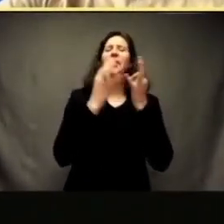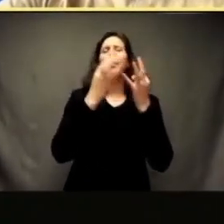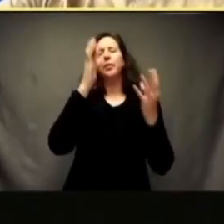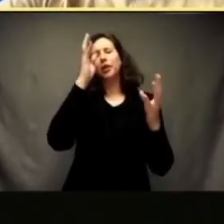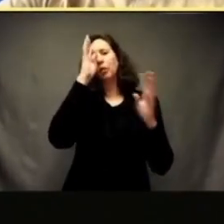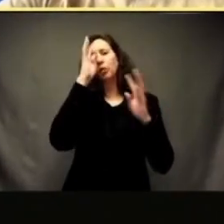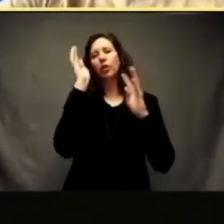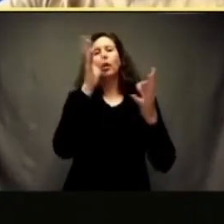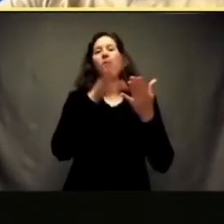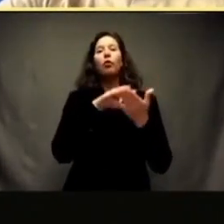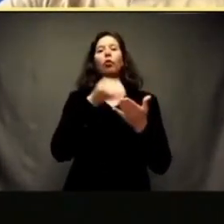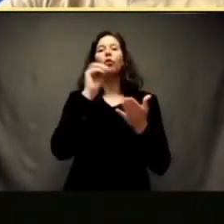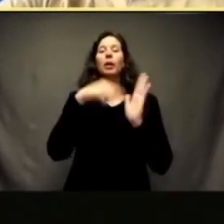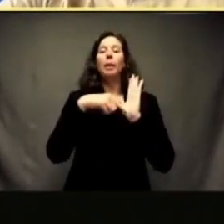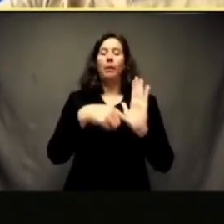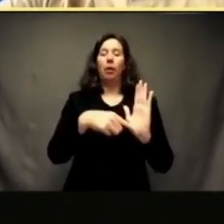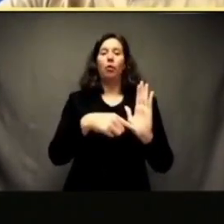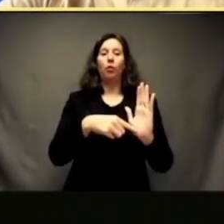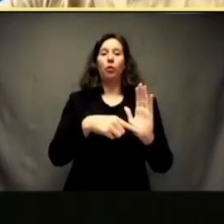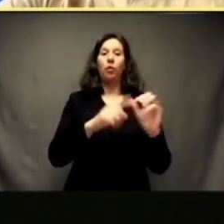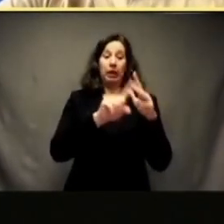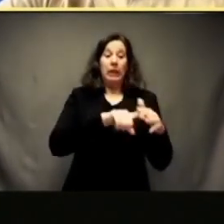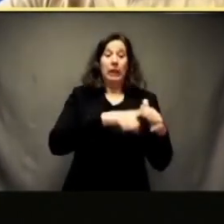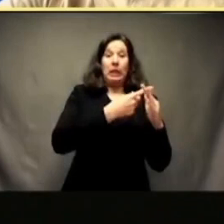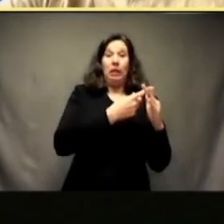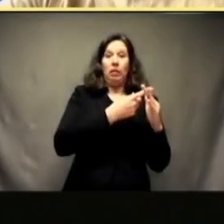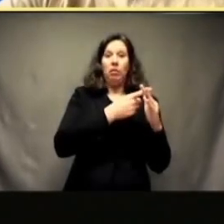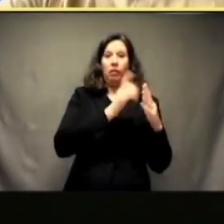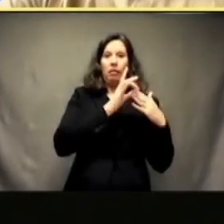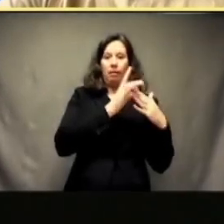model. That's what you'll find at the very beginning of the guide.